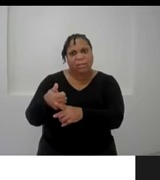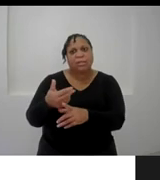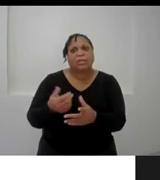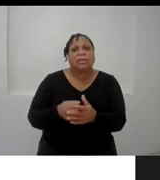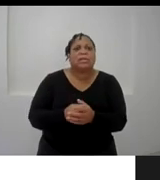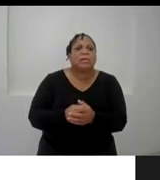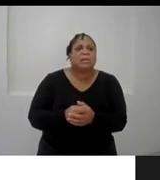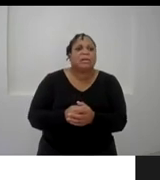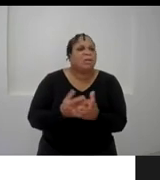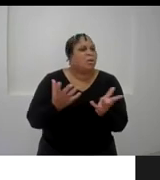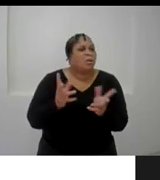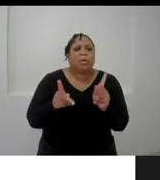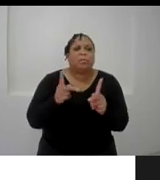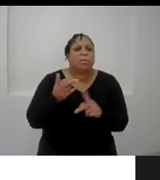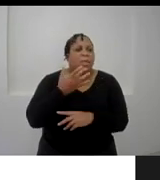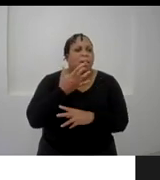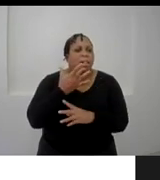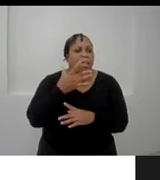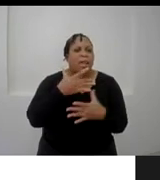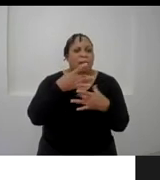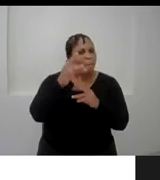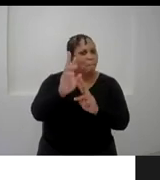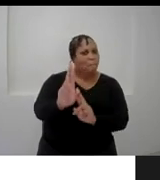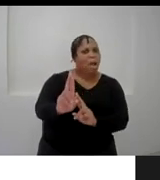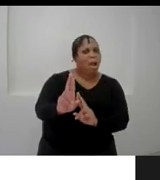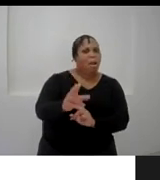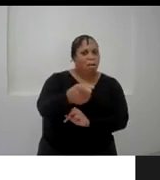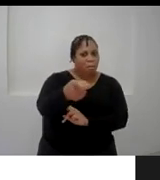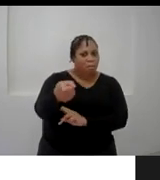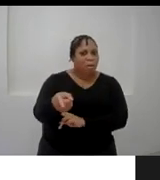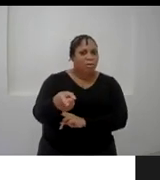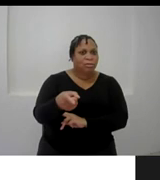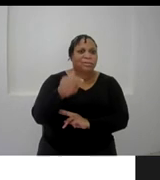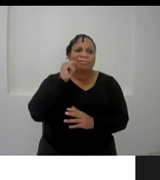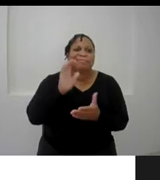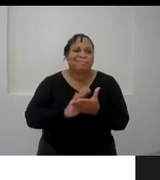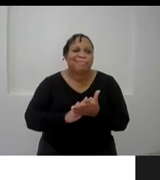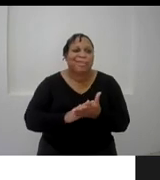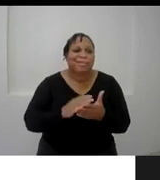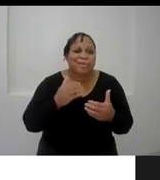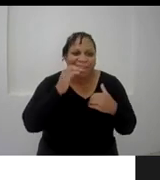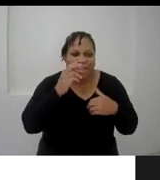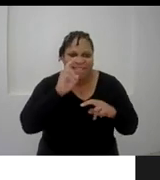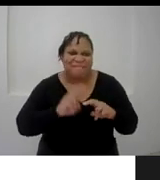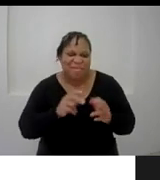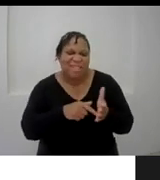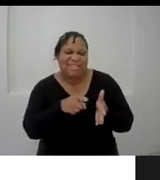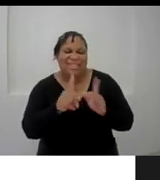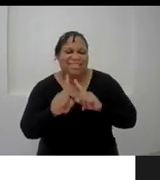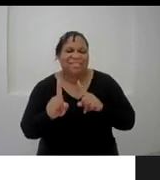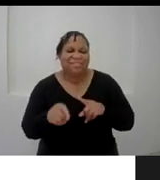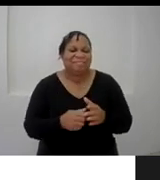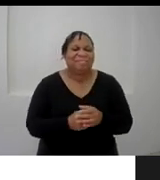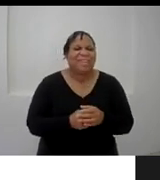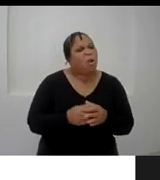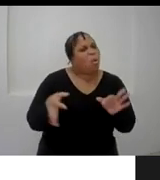What do people like and admire about me? Again, I'm hoping my wife's not listening to this. What's important to me, and